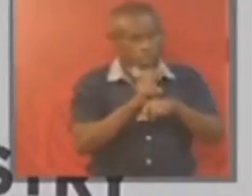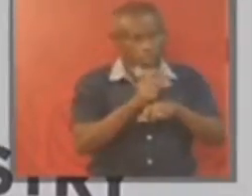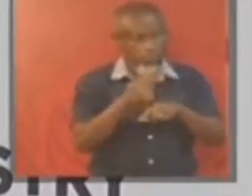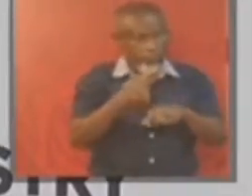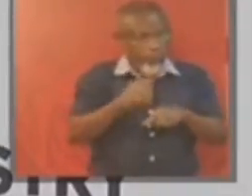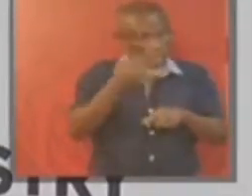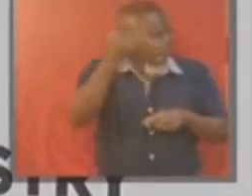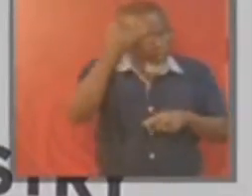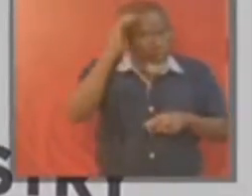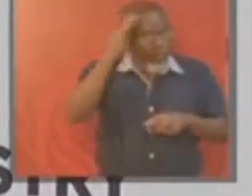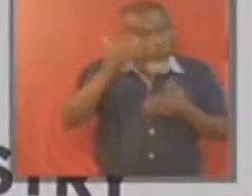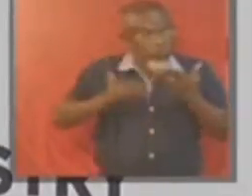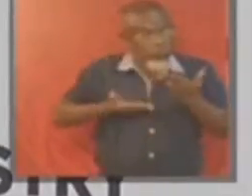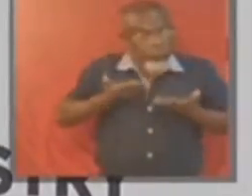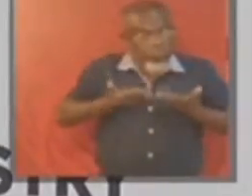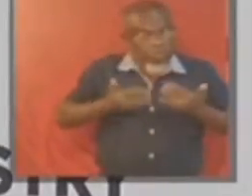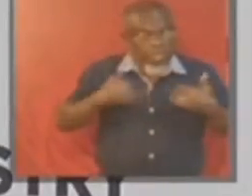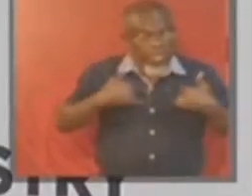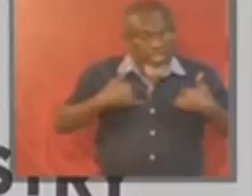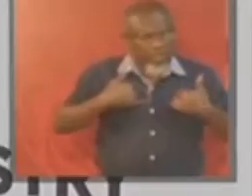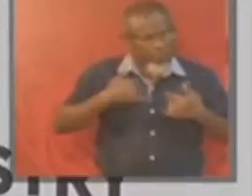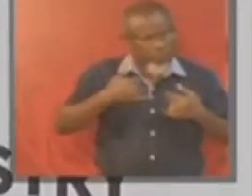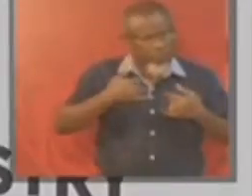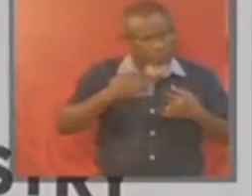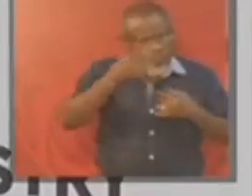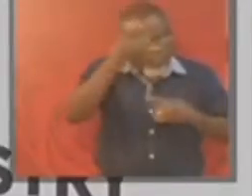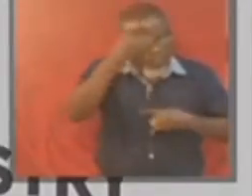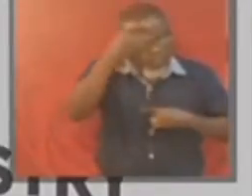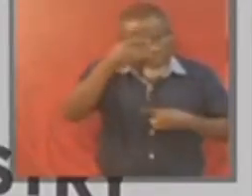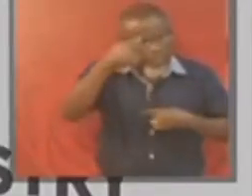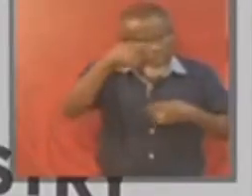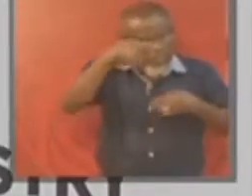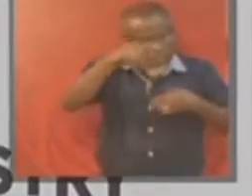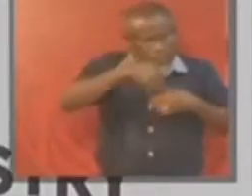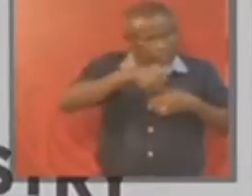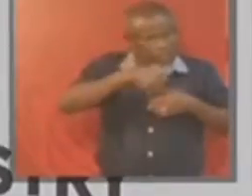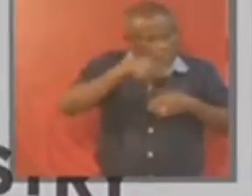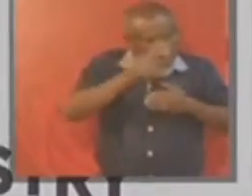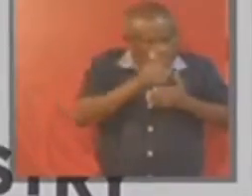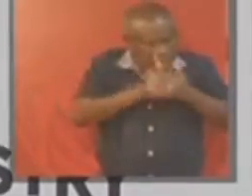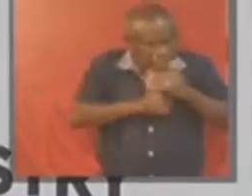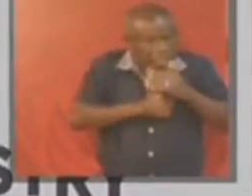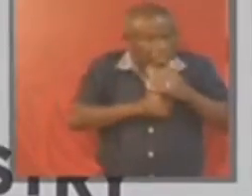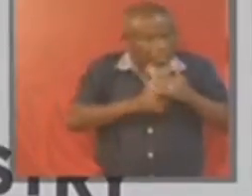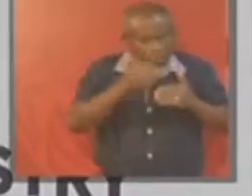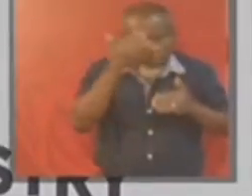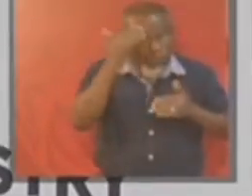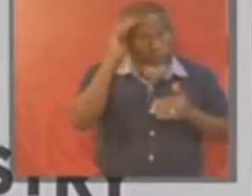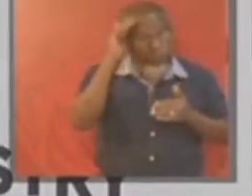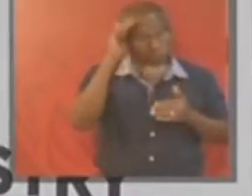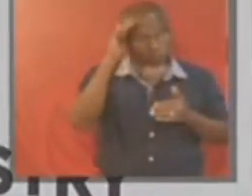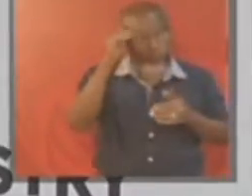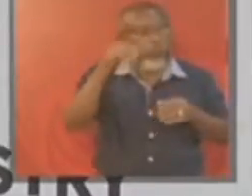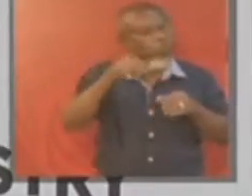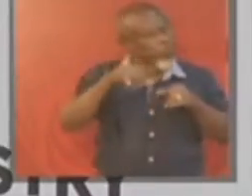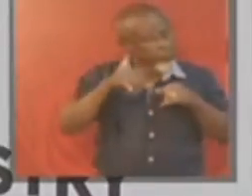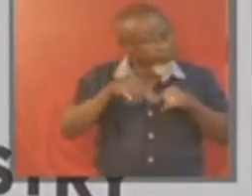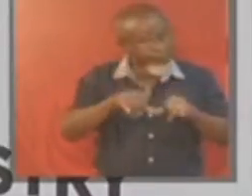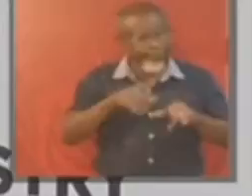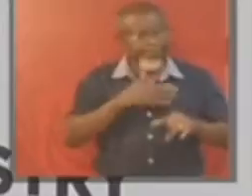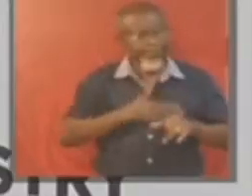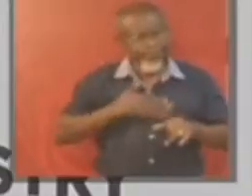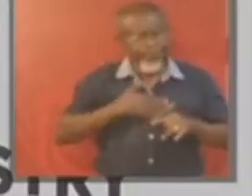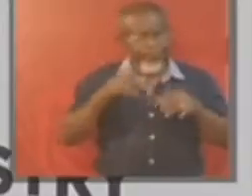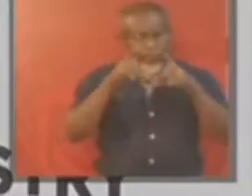don't know, you need to protect yourself from contracting COVID by wearing the mask over your nose and mouth. So keep on keeping your